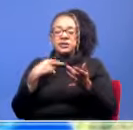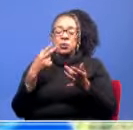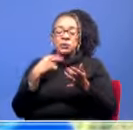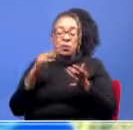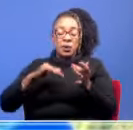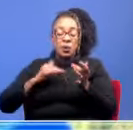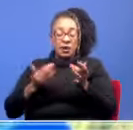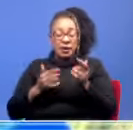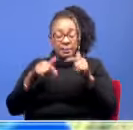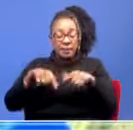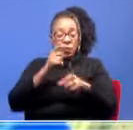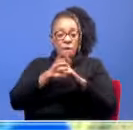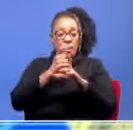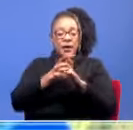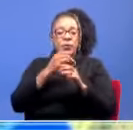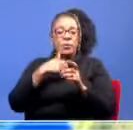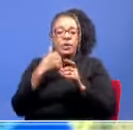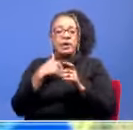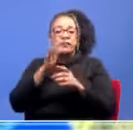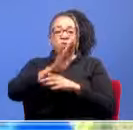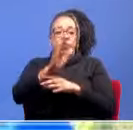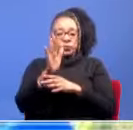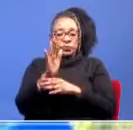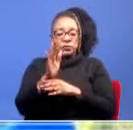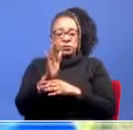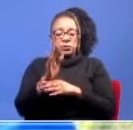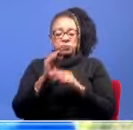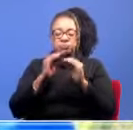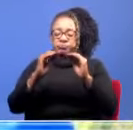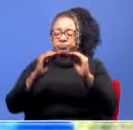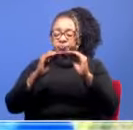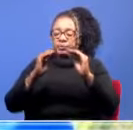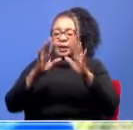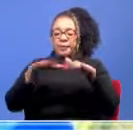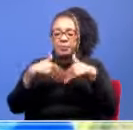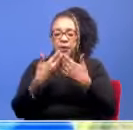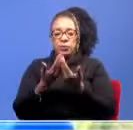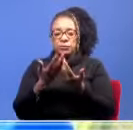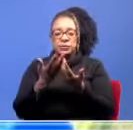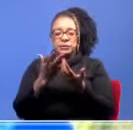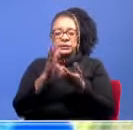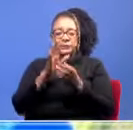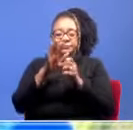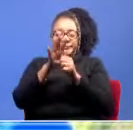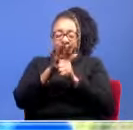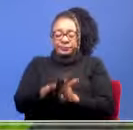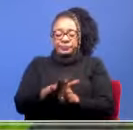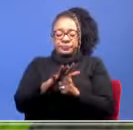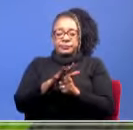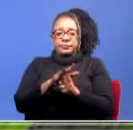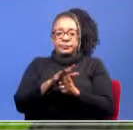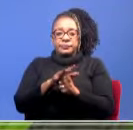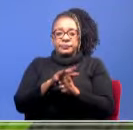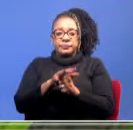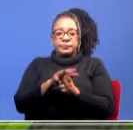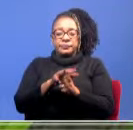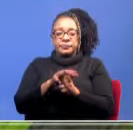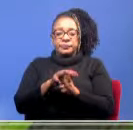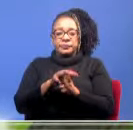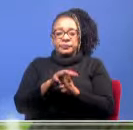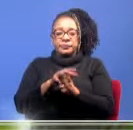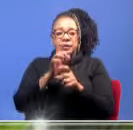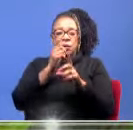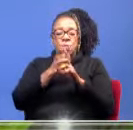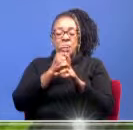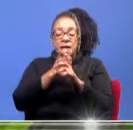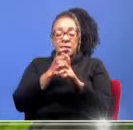kwanza tunamahasisha wamama kuhusiana masuala mazima ya unyanyasaji wa kijinsia. So here in Kwale County, we